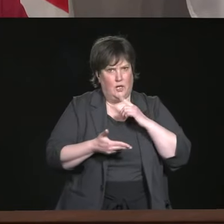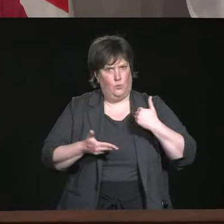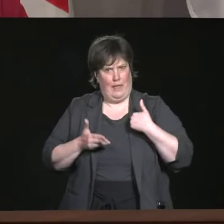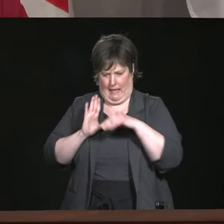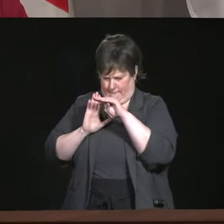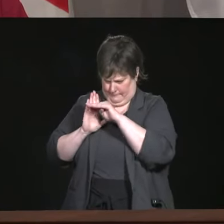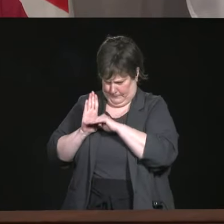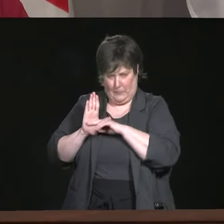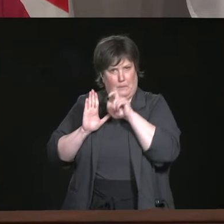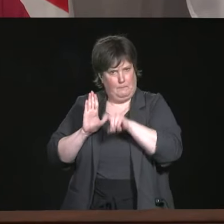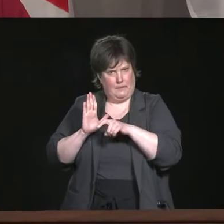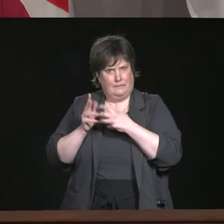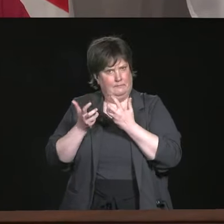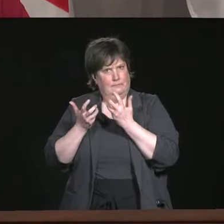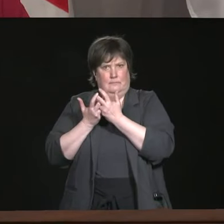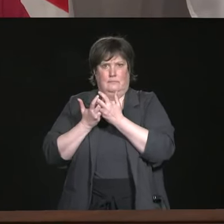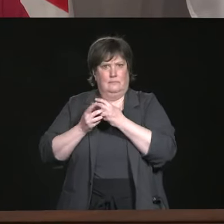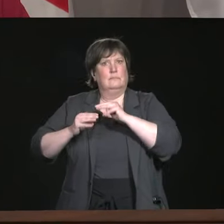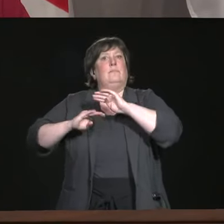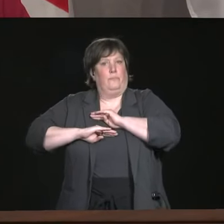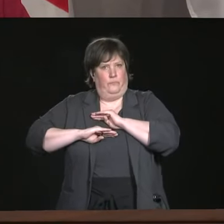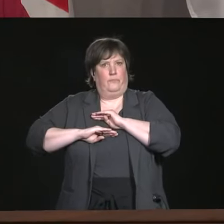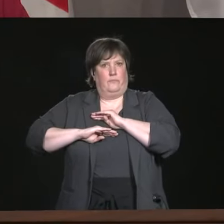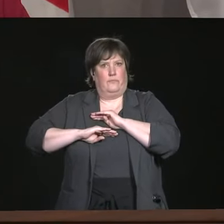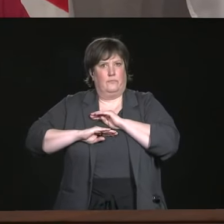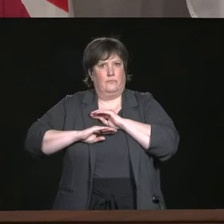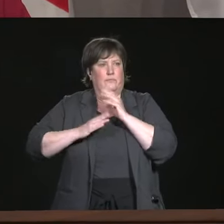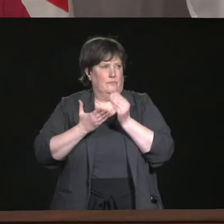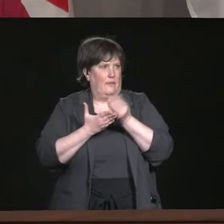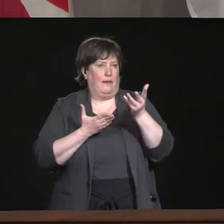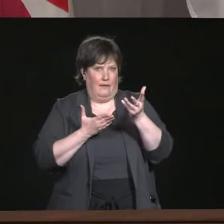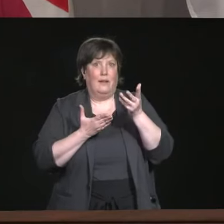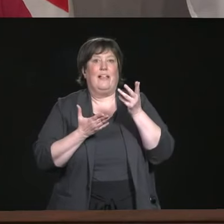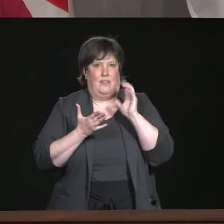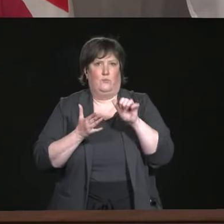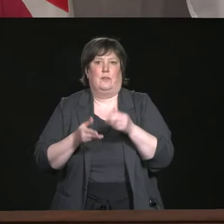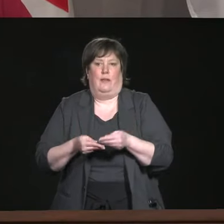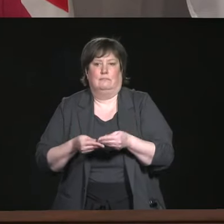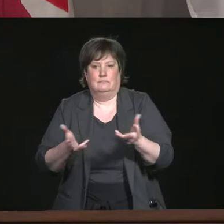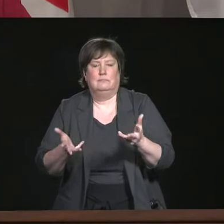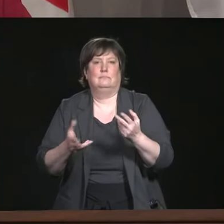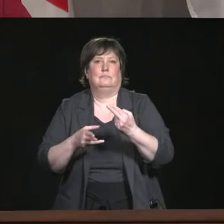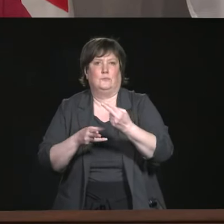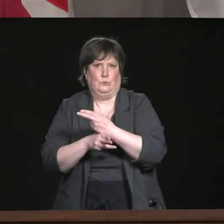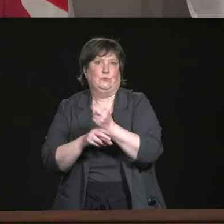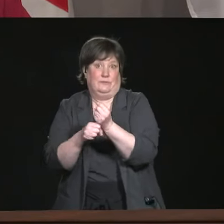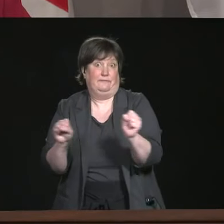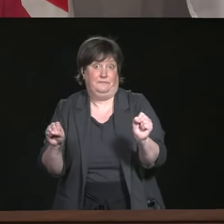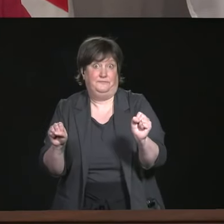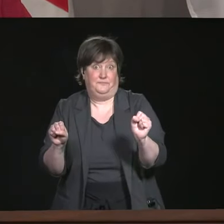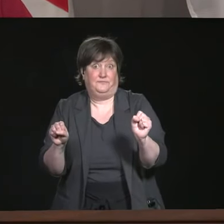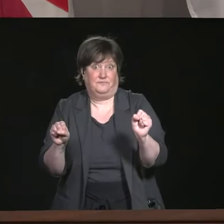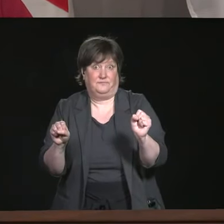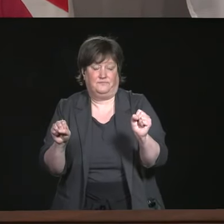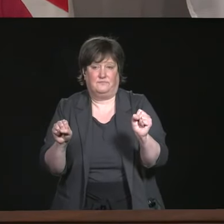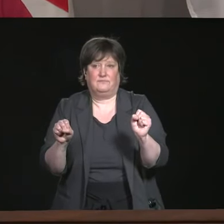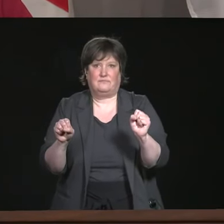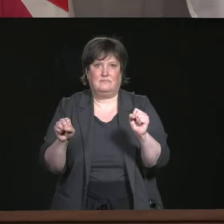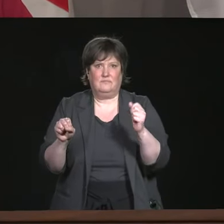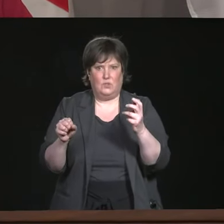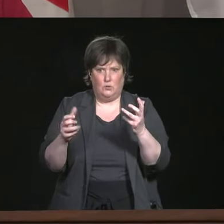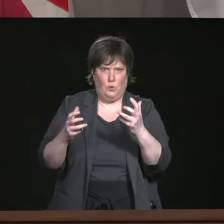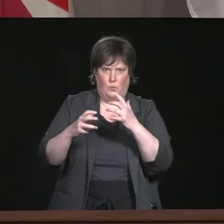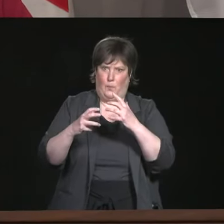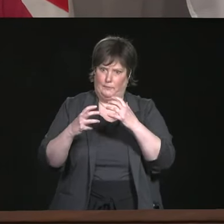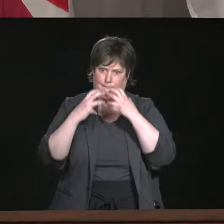in order for PPE to be distributed and utilized safely by frontline healthcare workers. And so I will